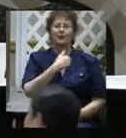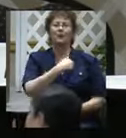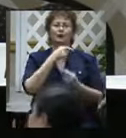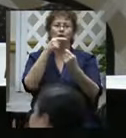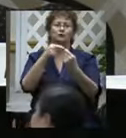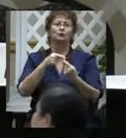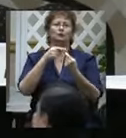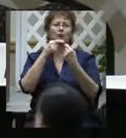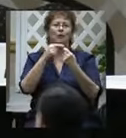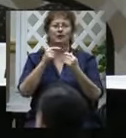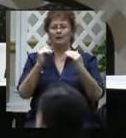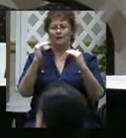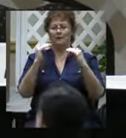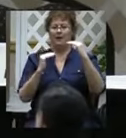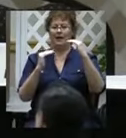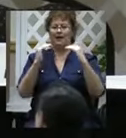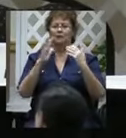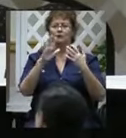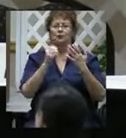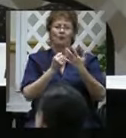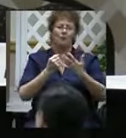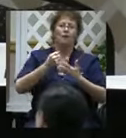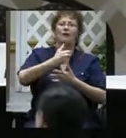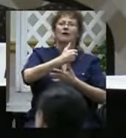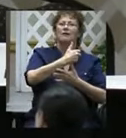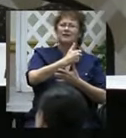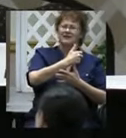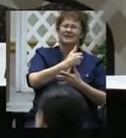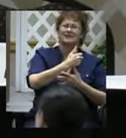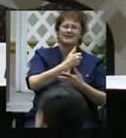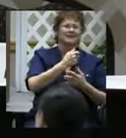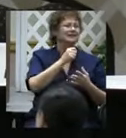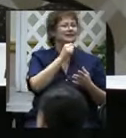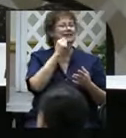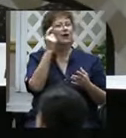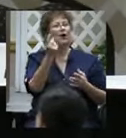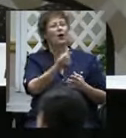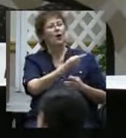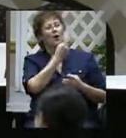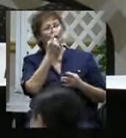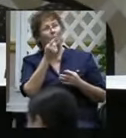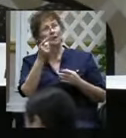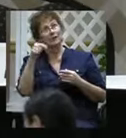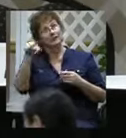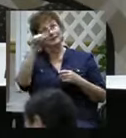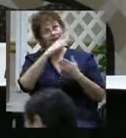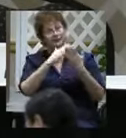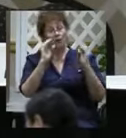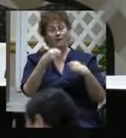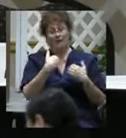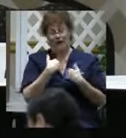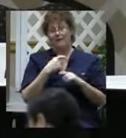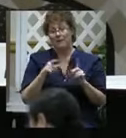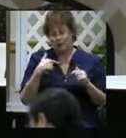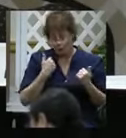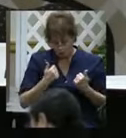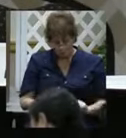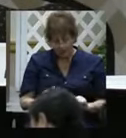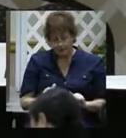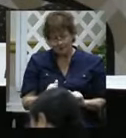with balancing priorities, and some of that is not within my office's hands, but we do try a